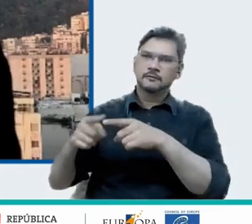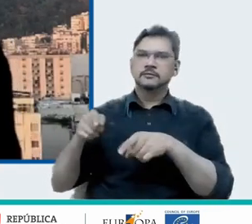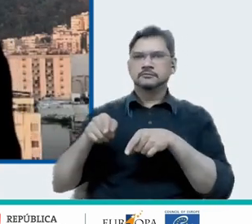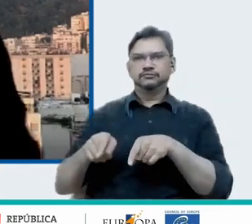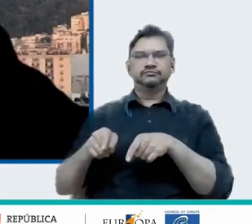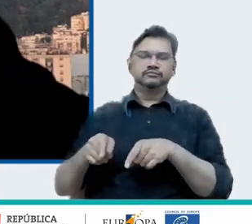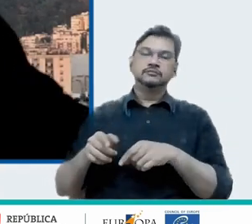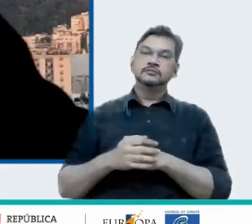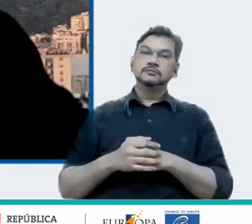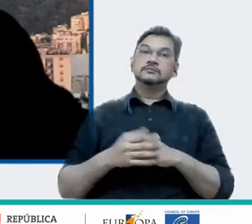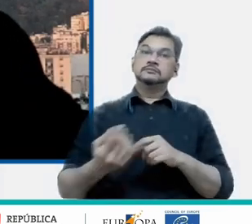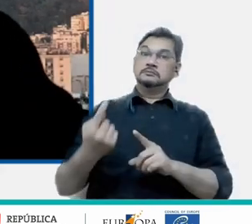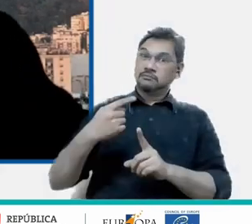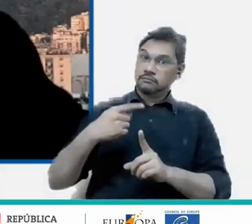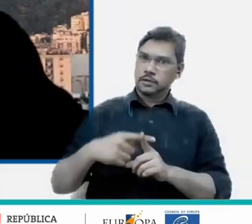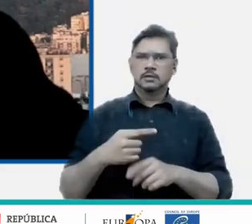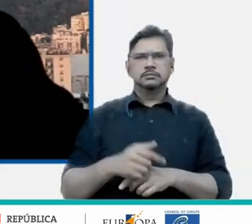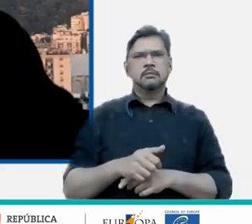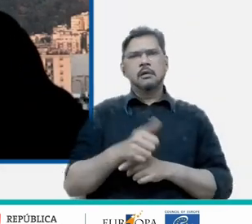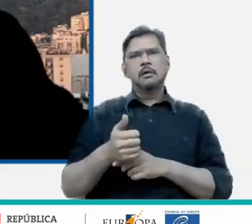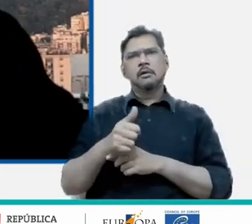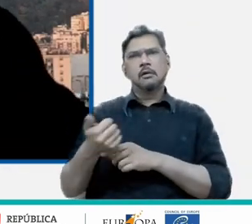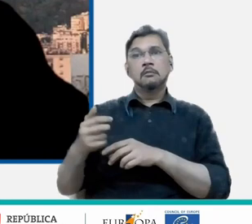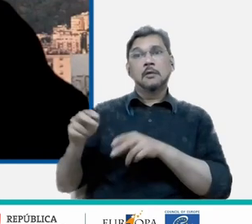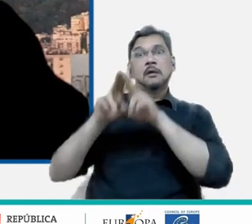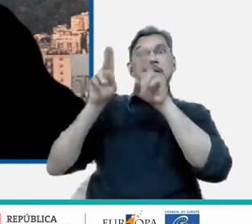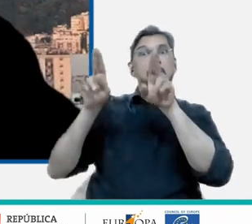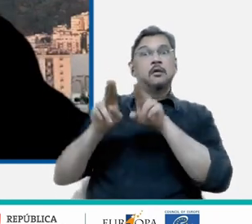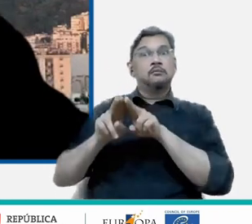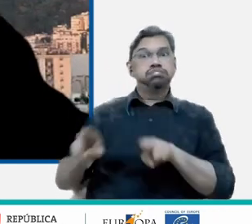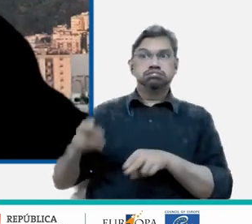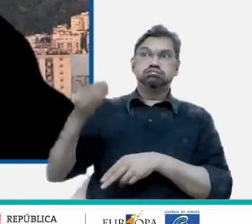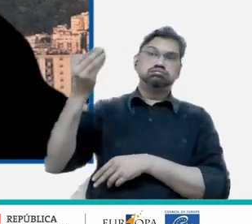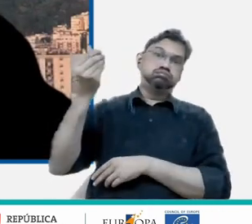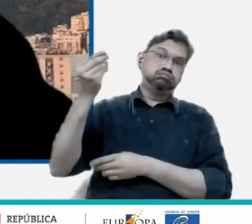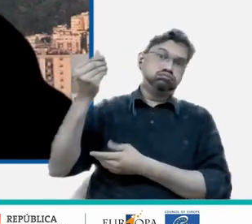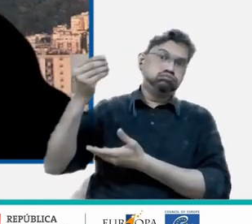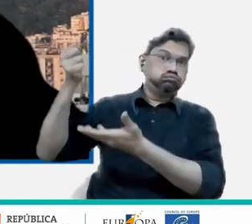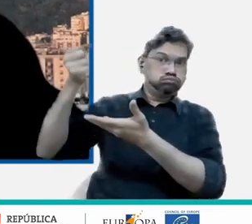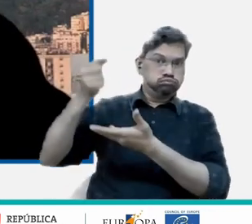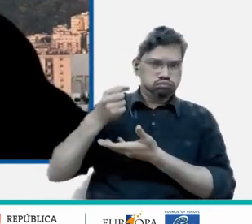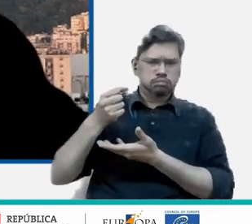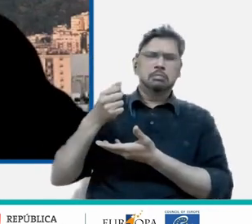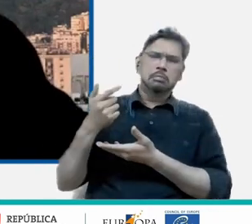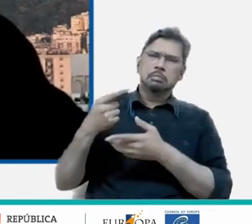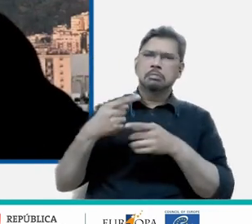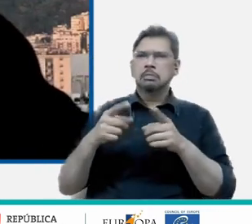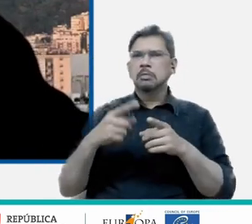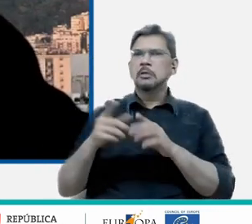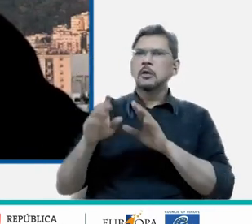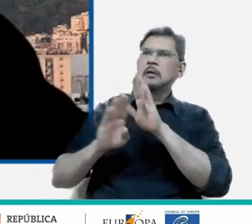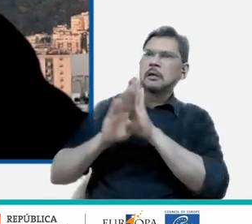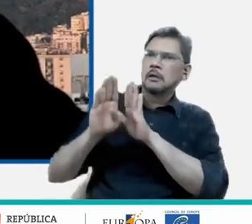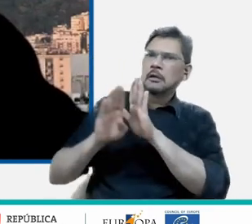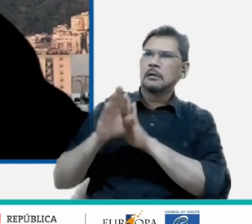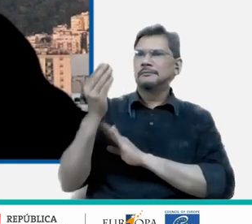international public finance, which is very important. So mostly coming from development finance institutions, including public